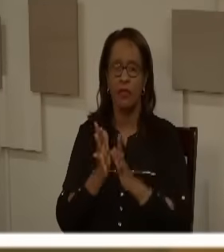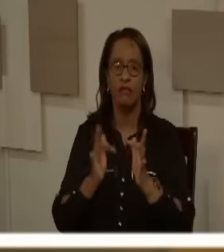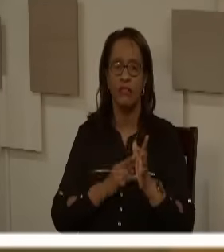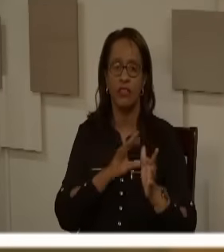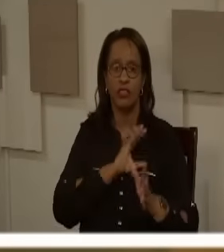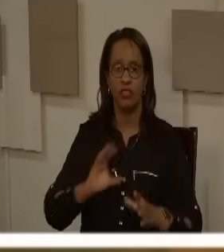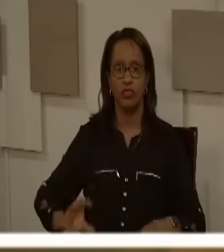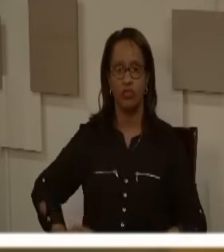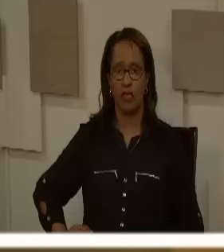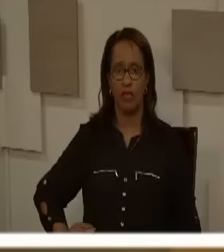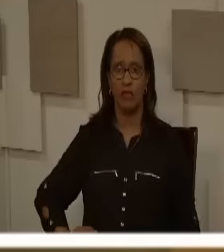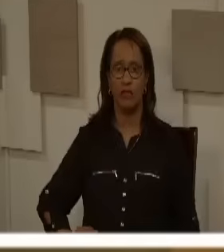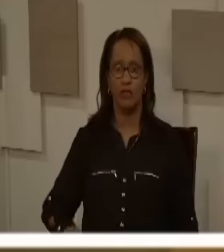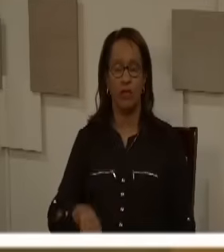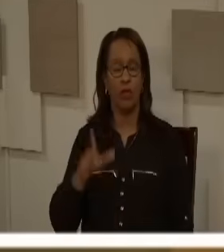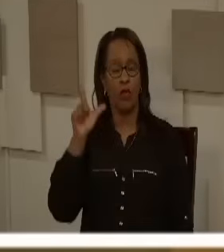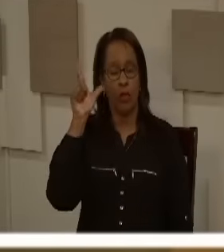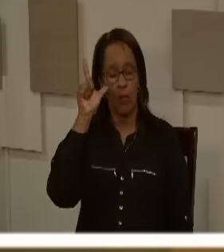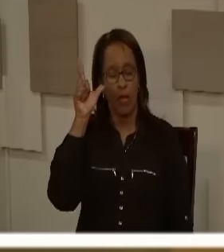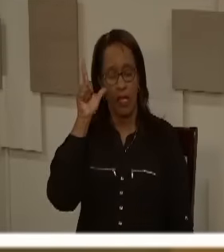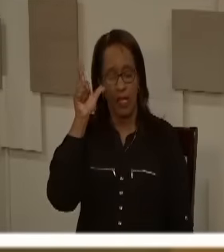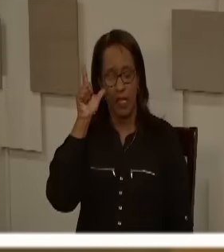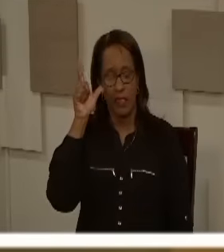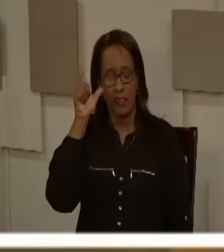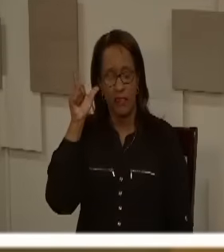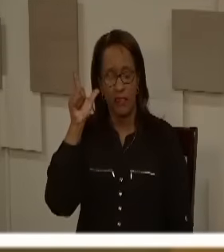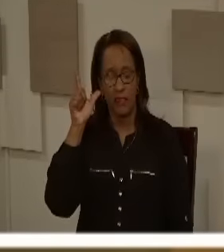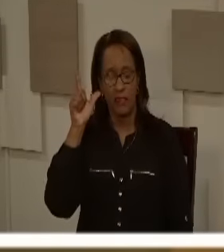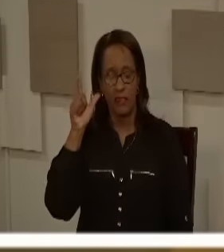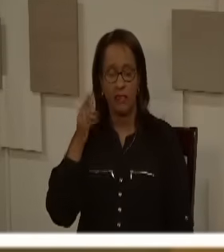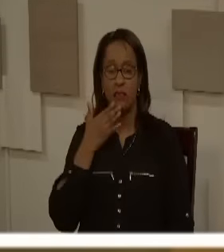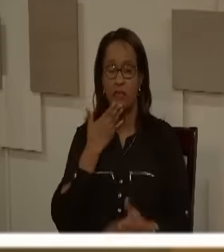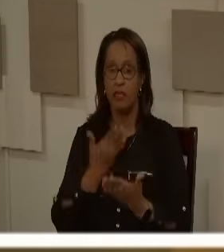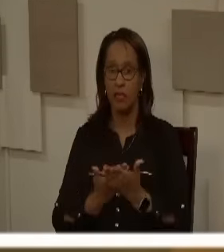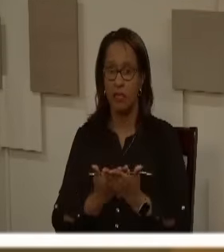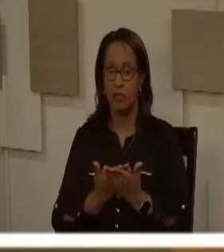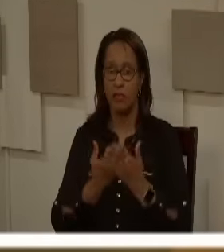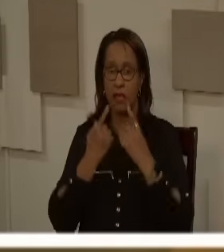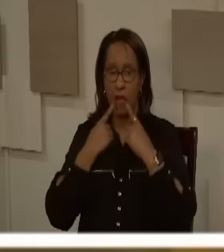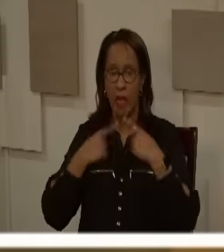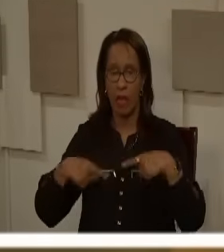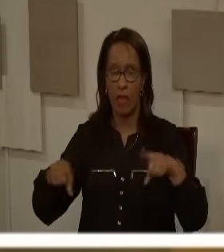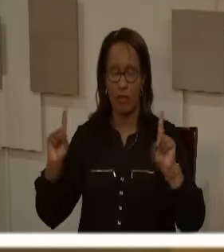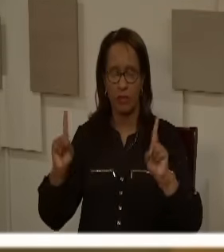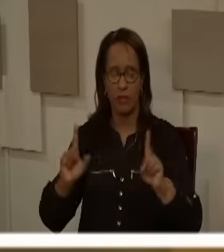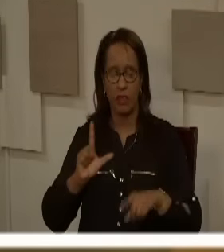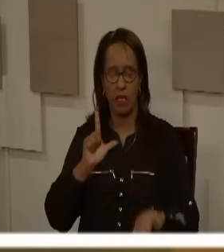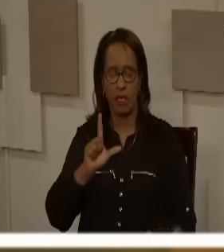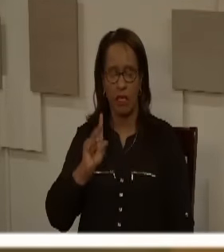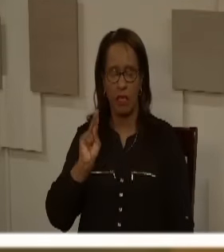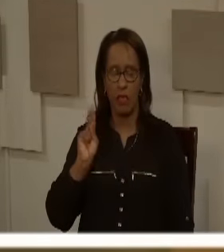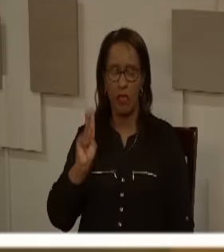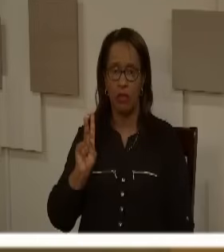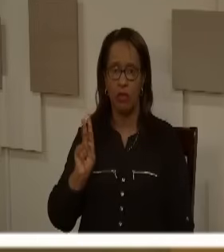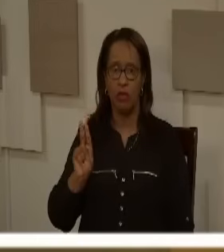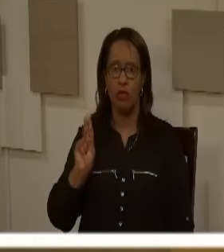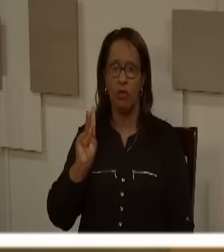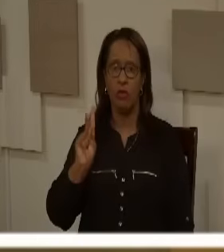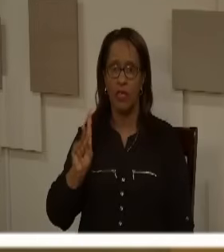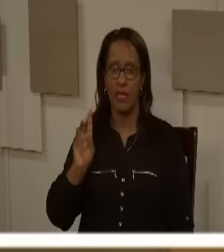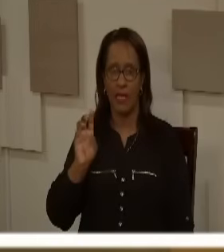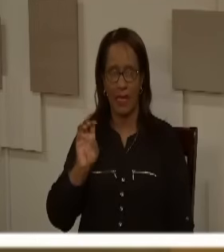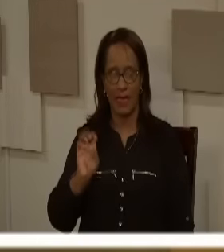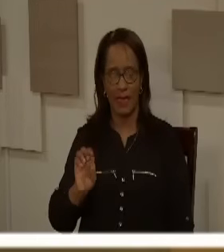So if we listen to the text again, one day when Jesus was praying alone in the presence of his disciples,